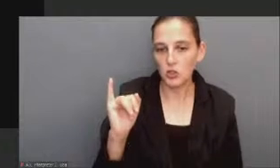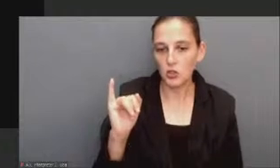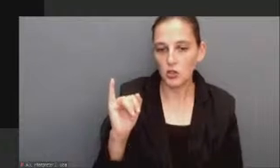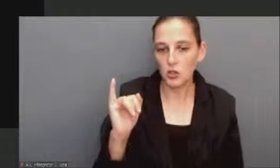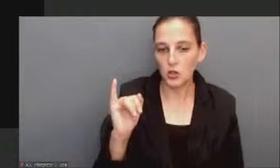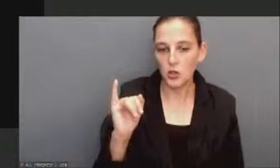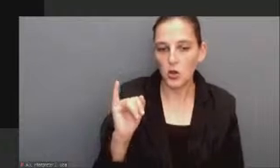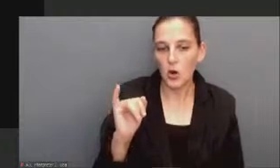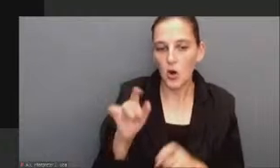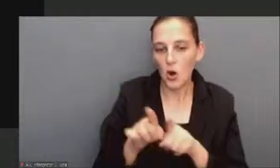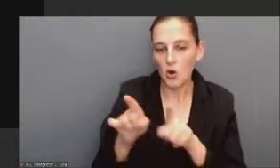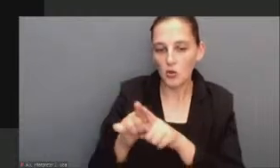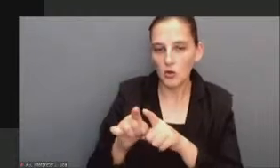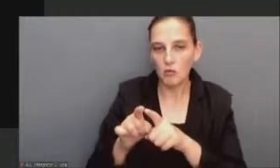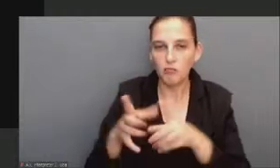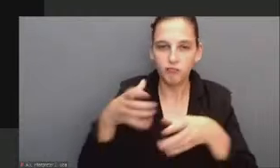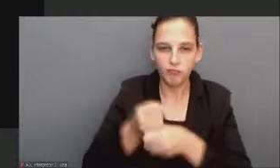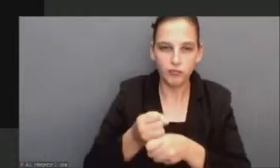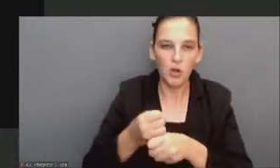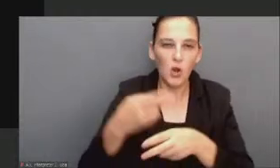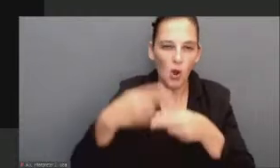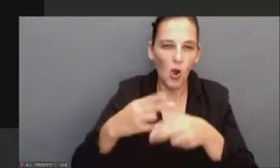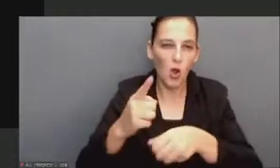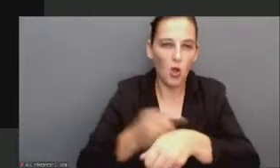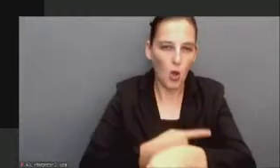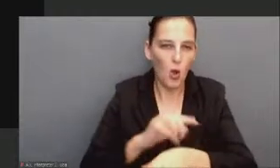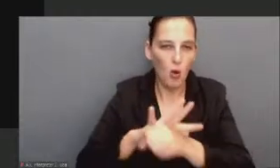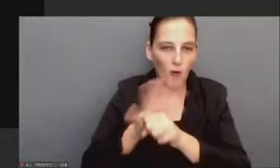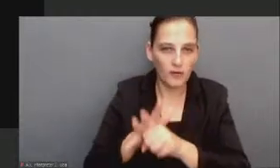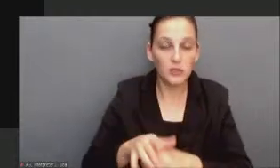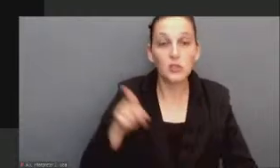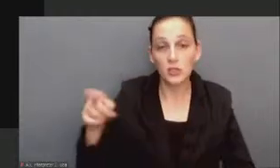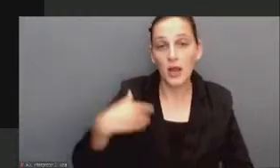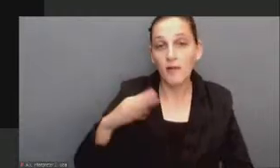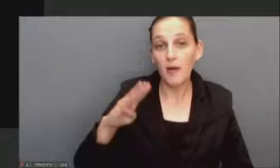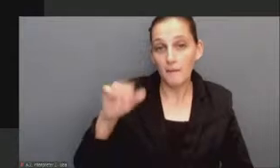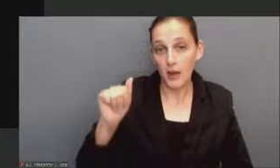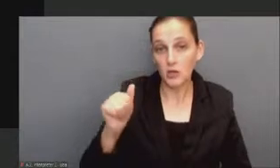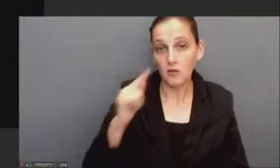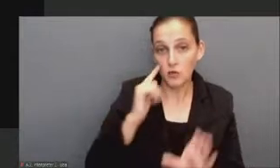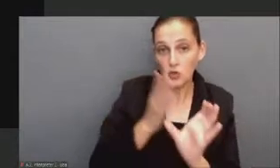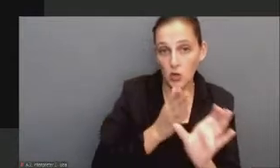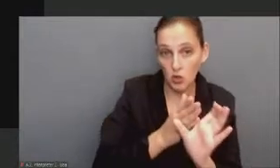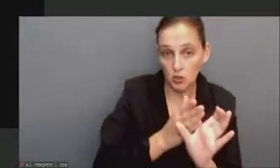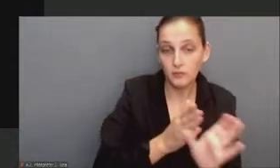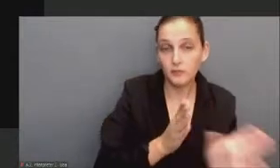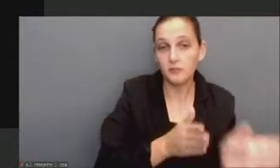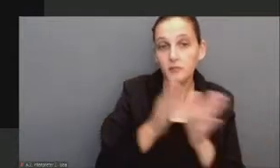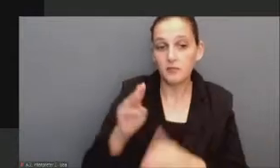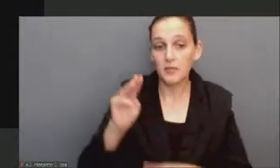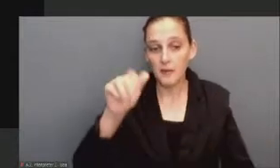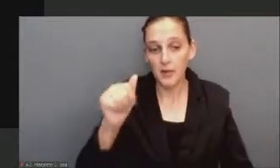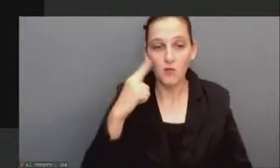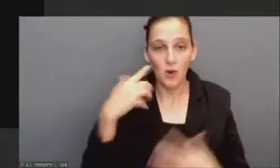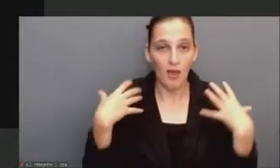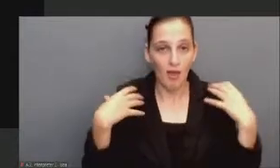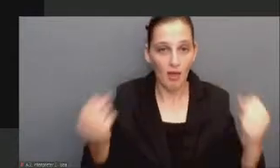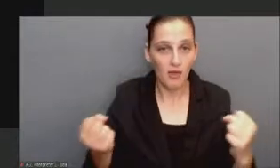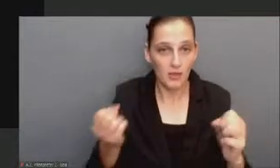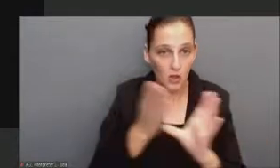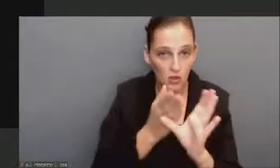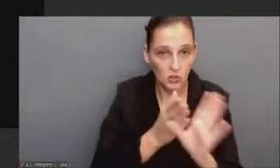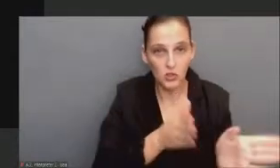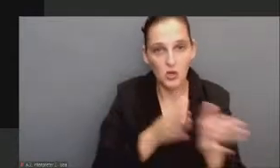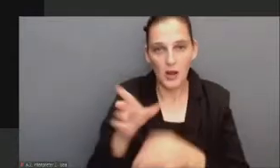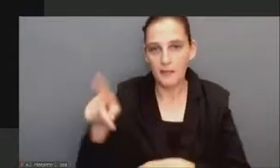of course, called long COVID. She has a bachelor's in psychology, a master's in health psychology, and a